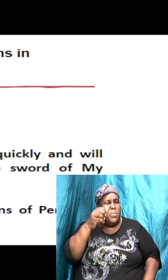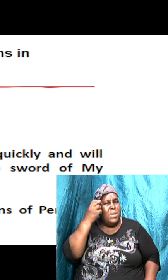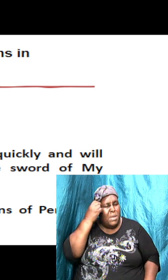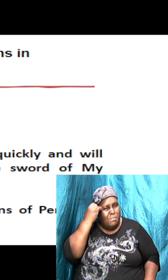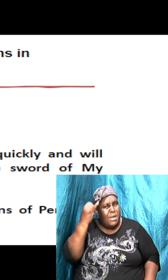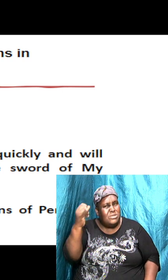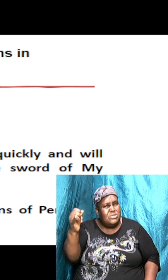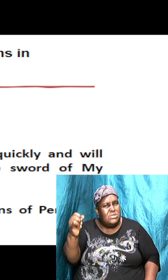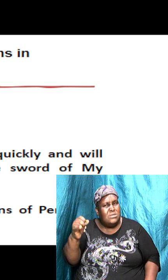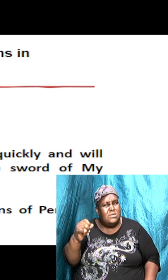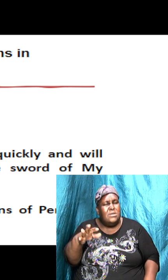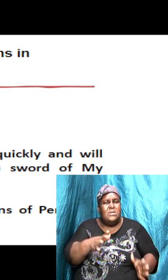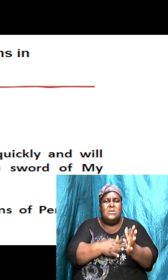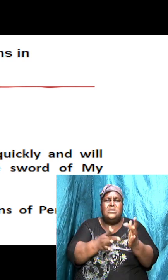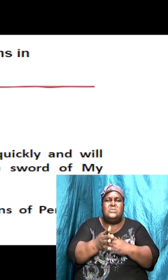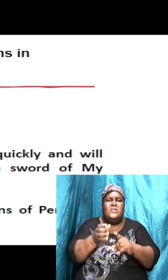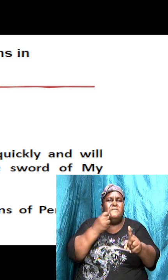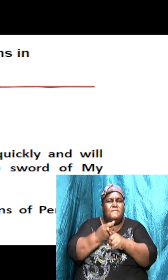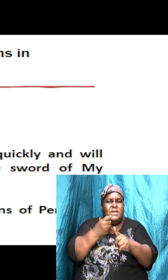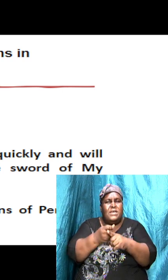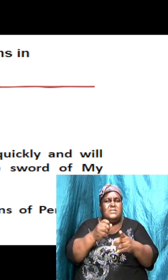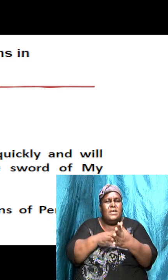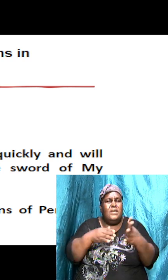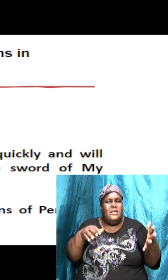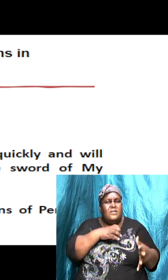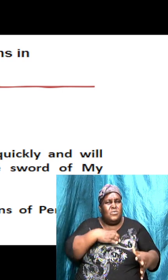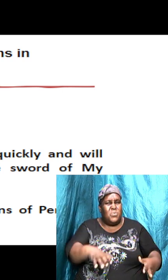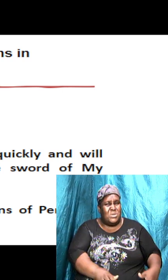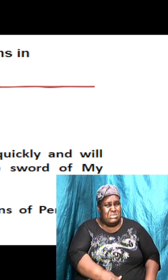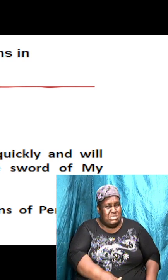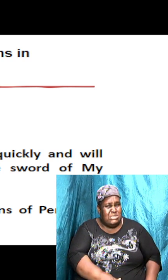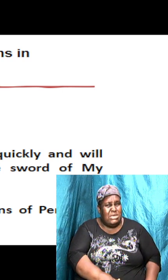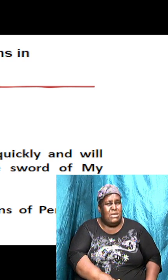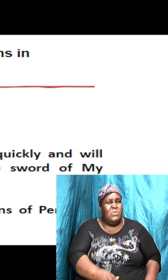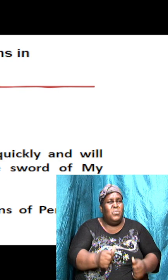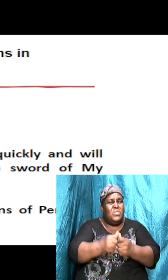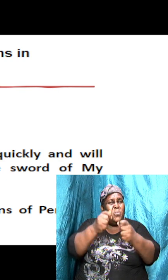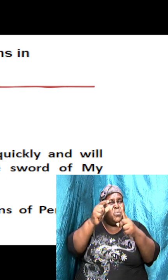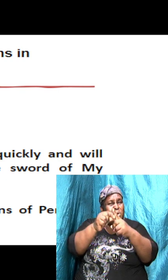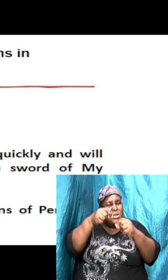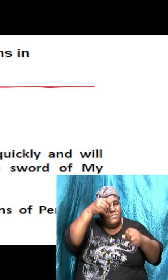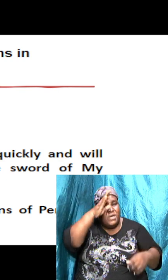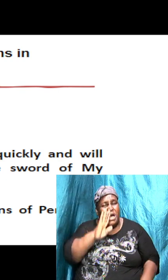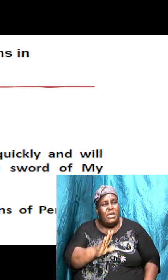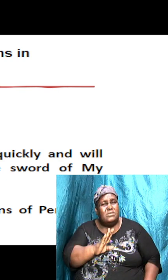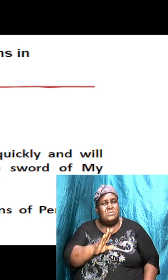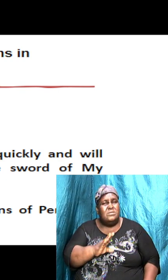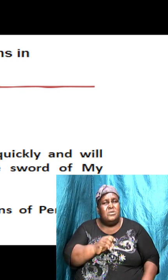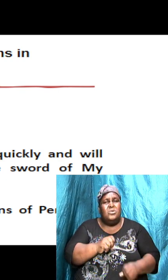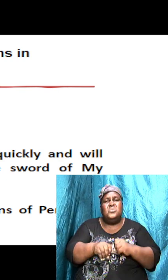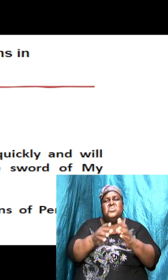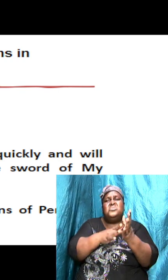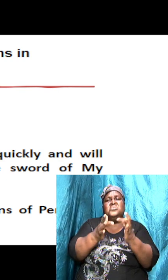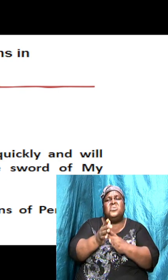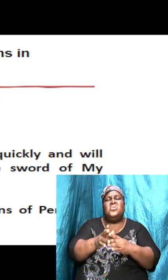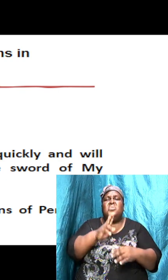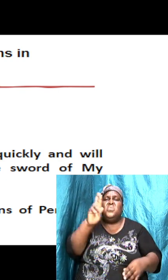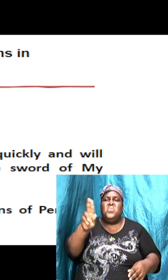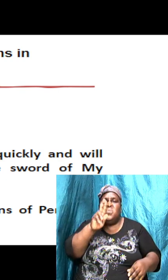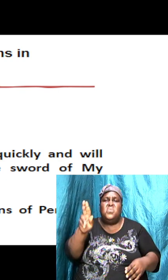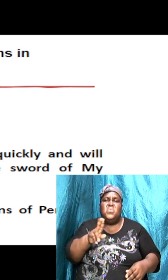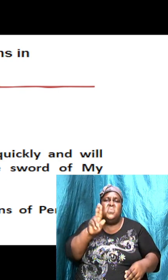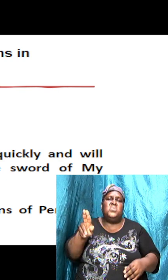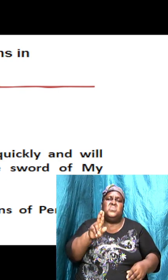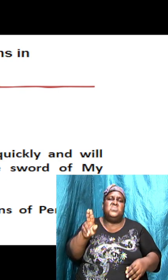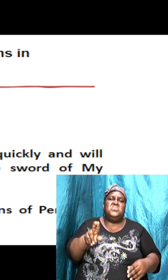with his word? The sword is talking about the word. So Jesus is going to use that very word and